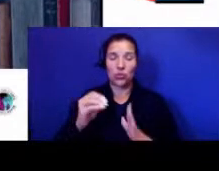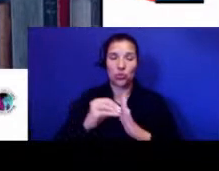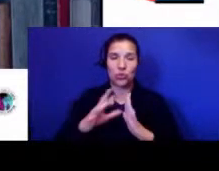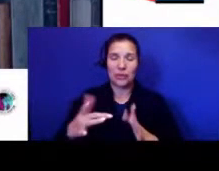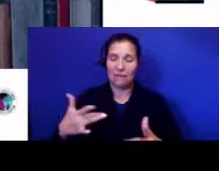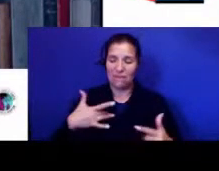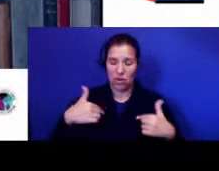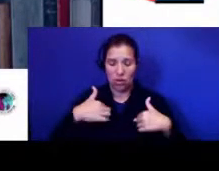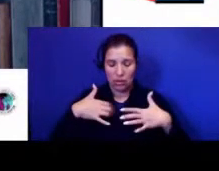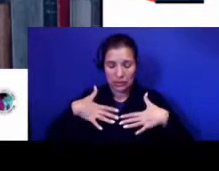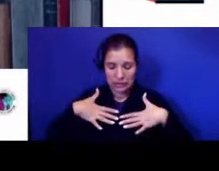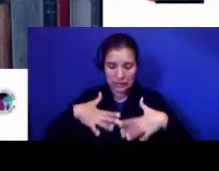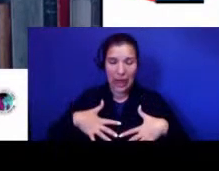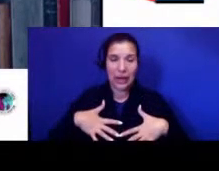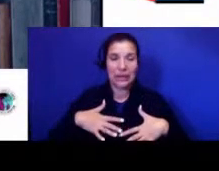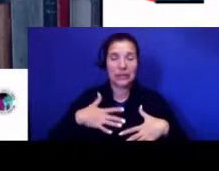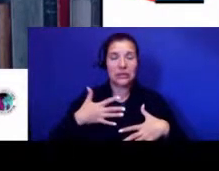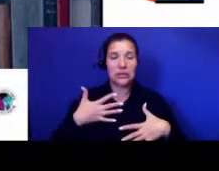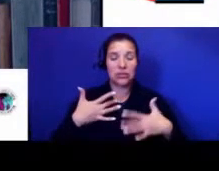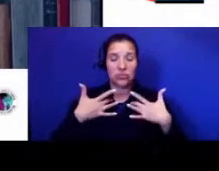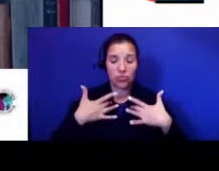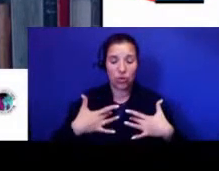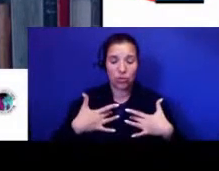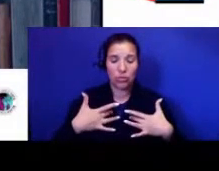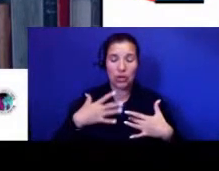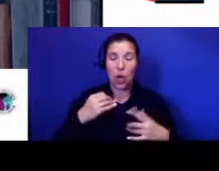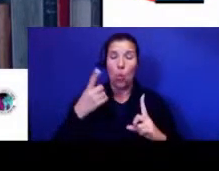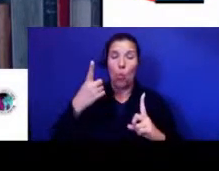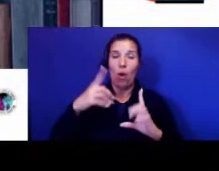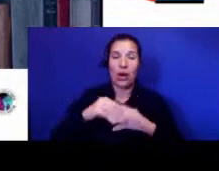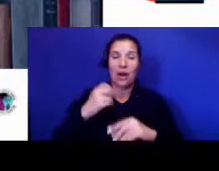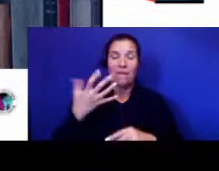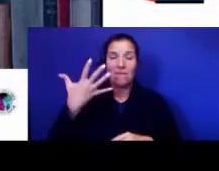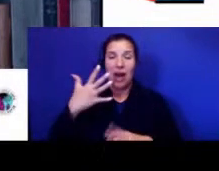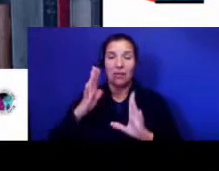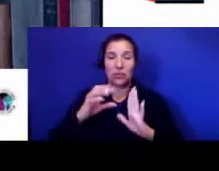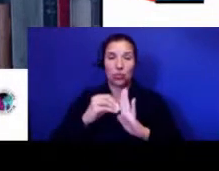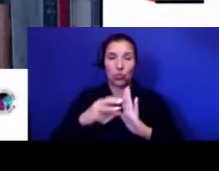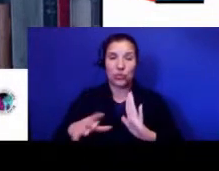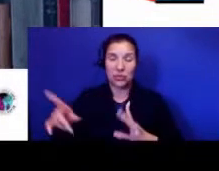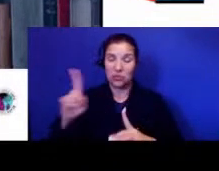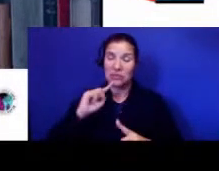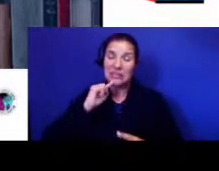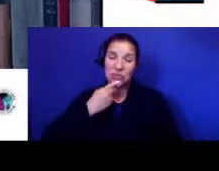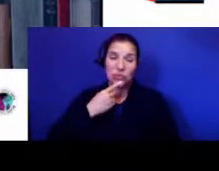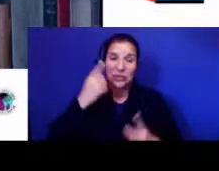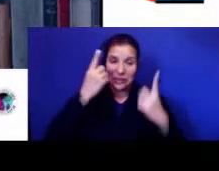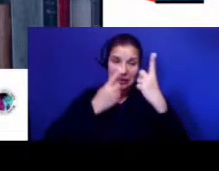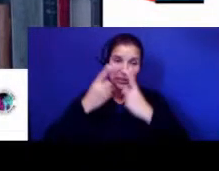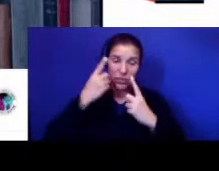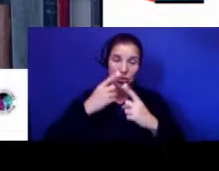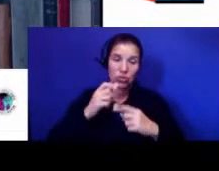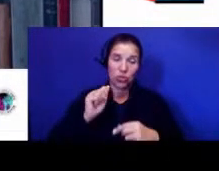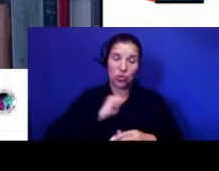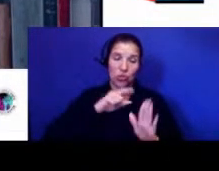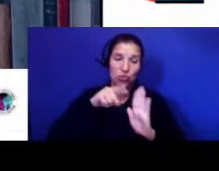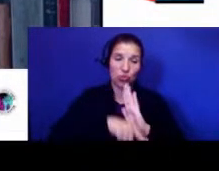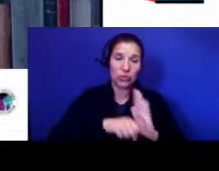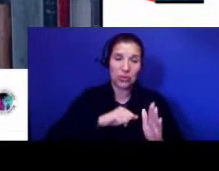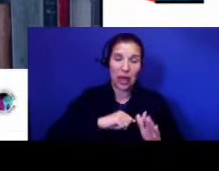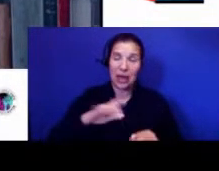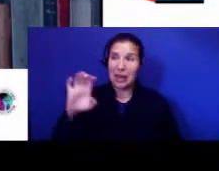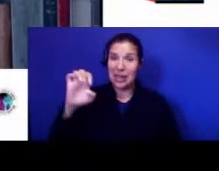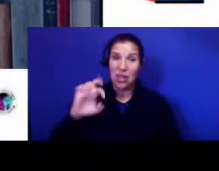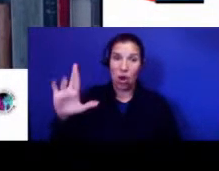of sadness or hopelessness, and 1 in 5 students seriously considered suicide. Emergency rooms across the